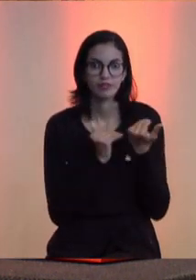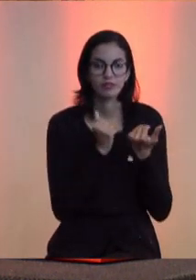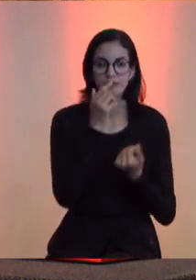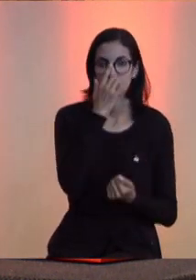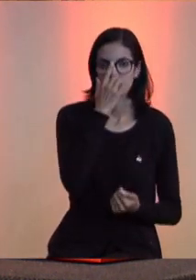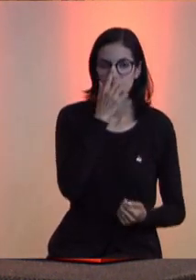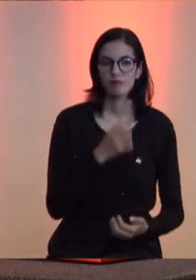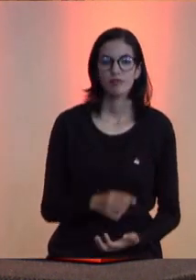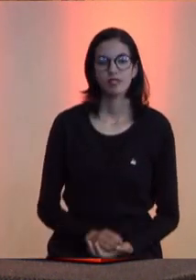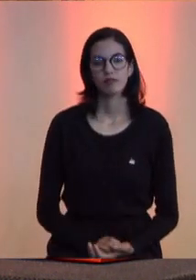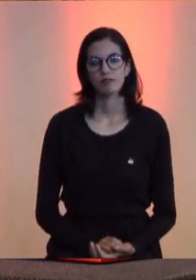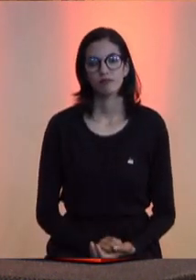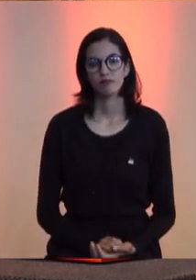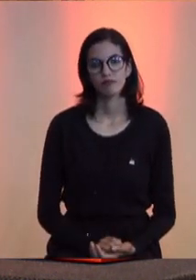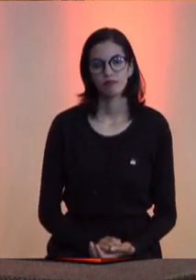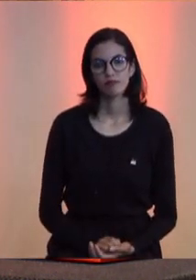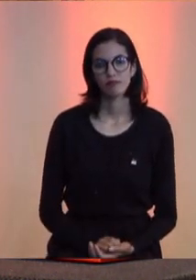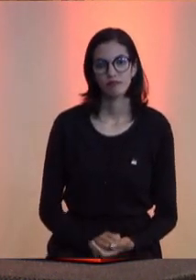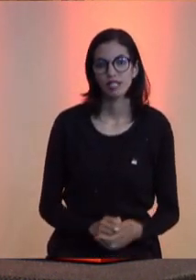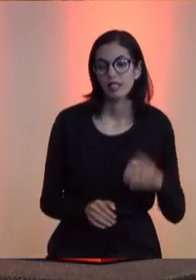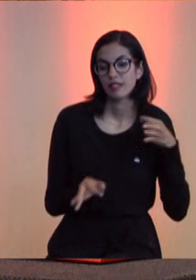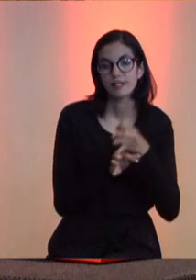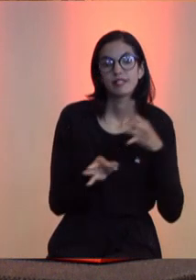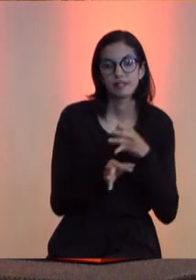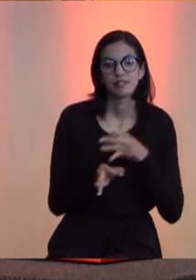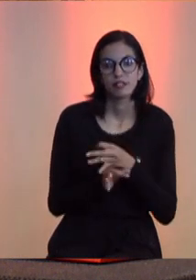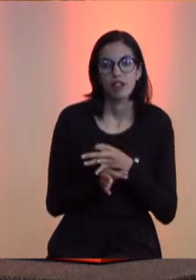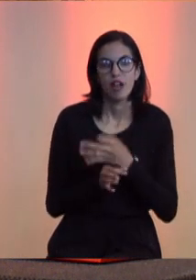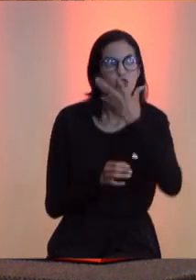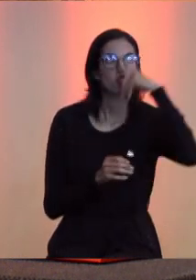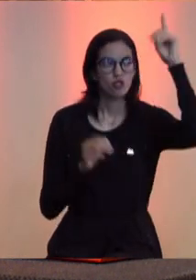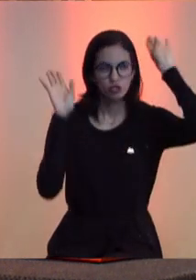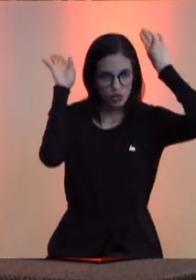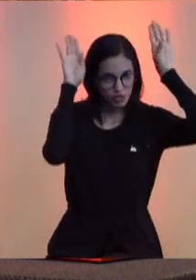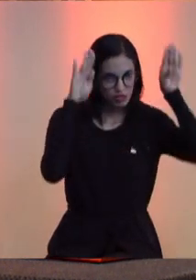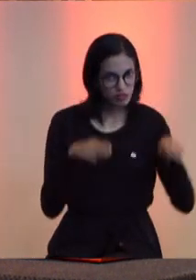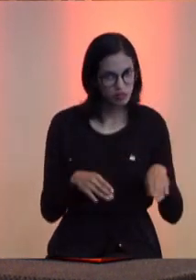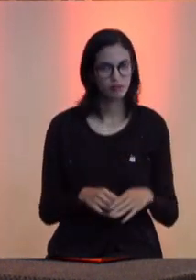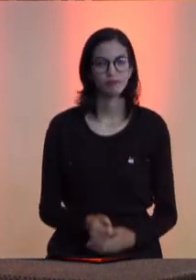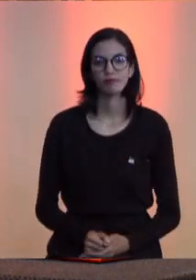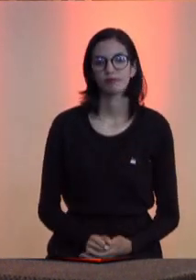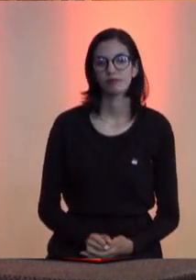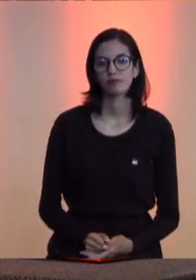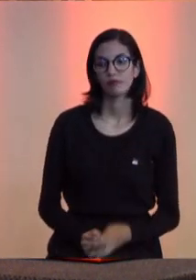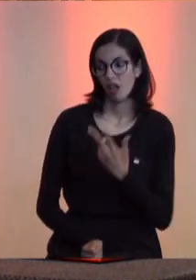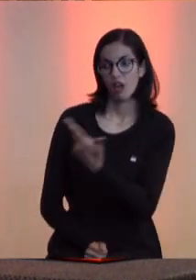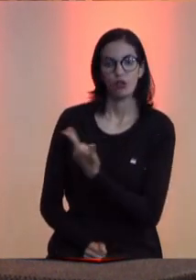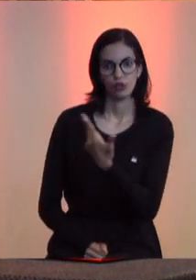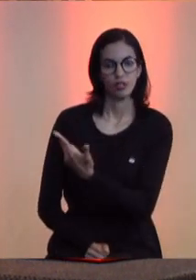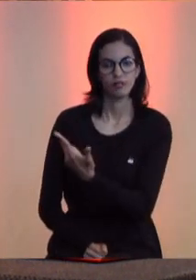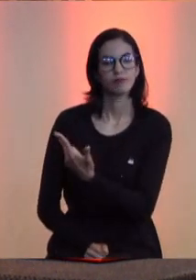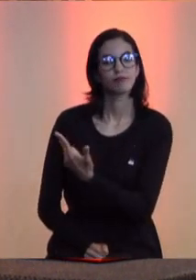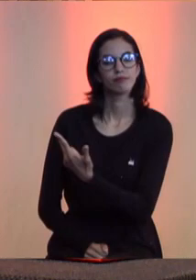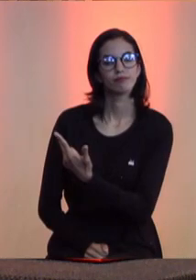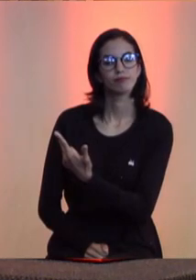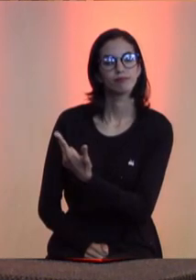how to worship. Le enseñan cómo adorar. They say, Shadrach. Shadrach. Meshach. Meshach. And Abednego. Y